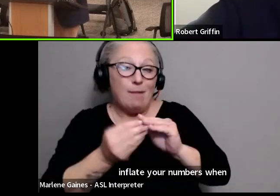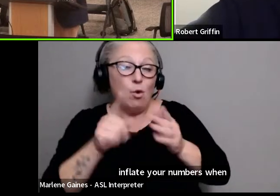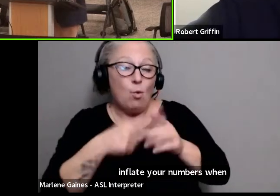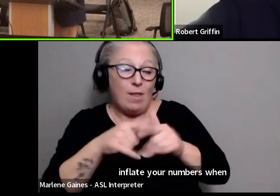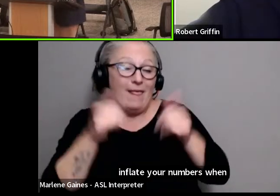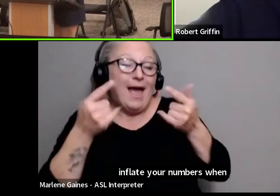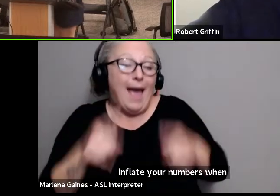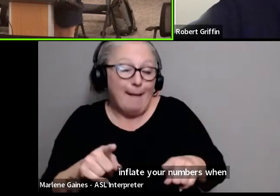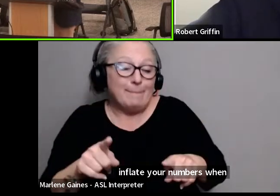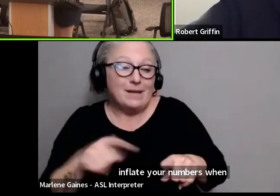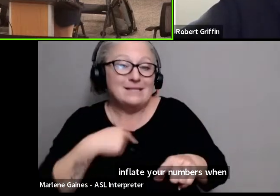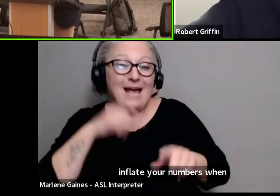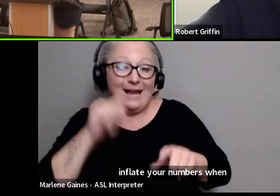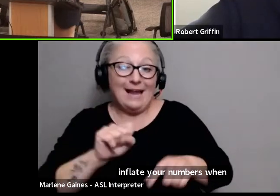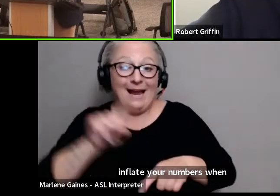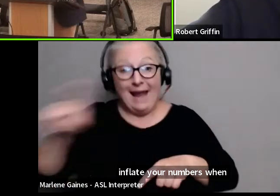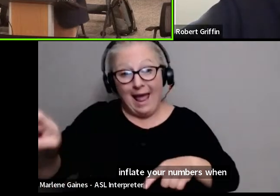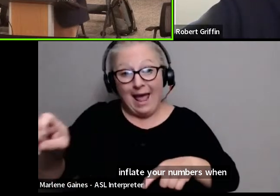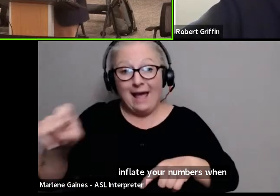could ask my,